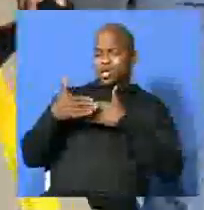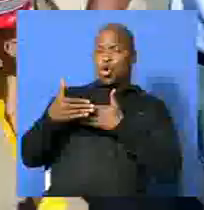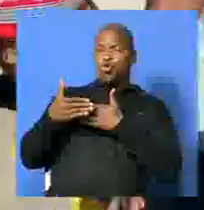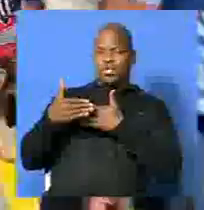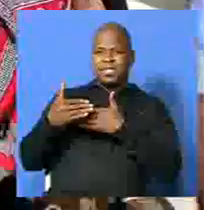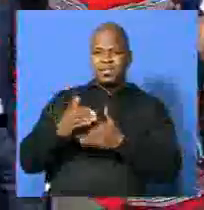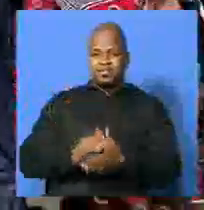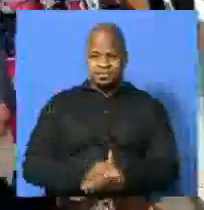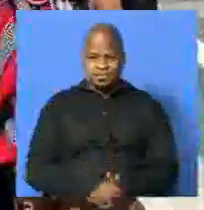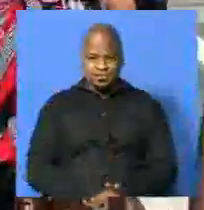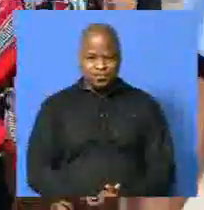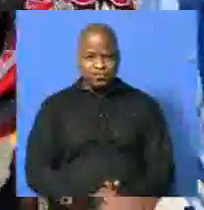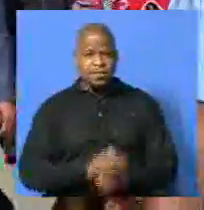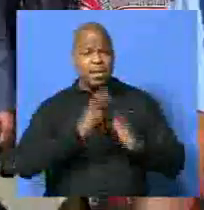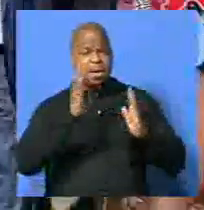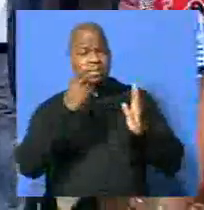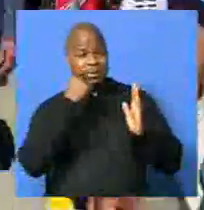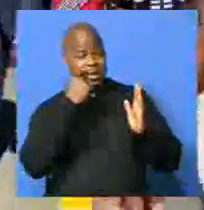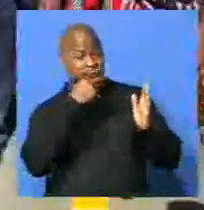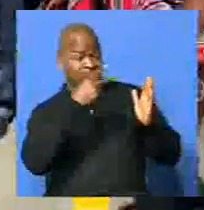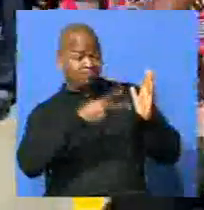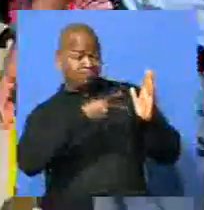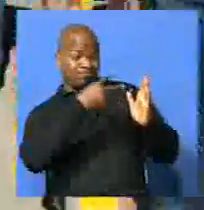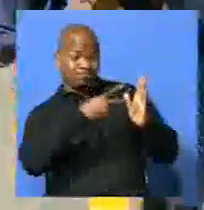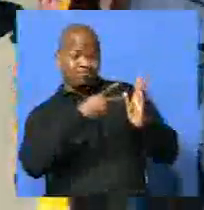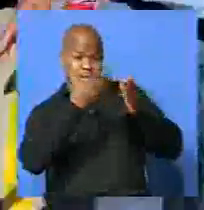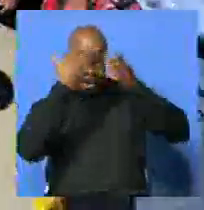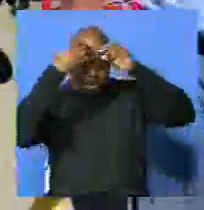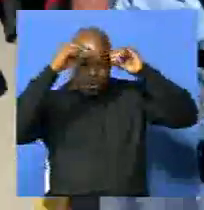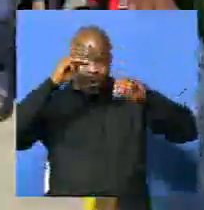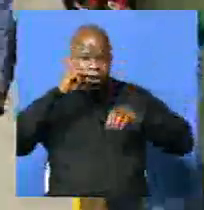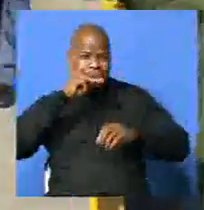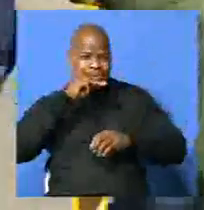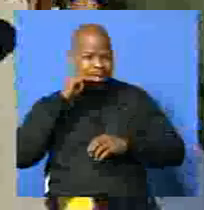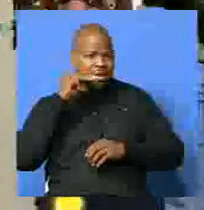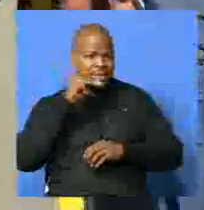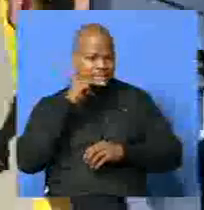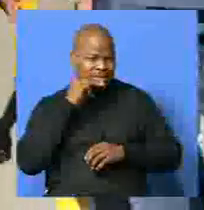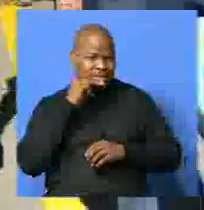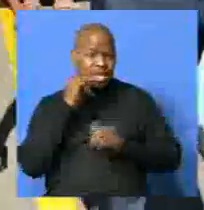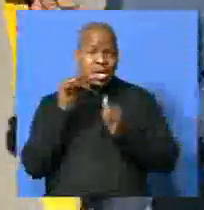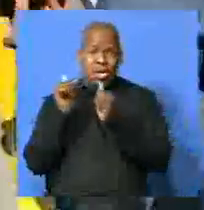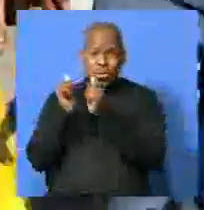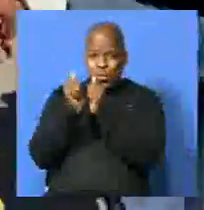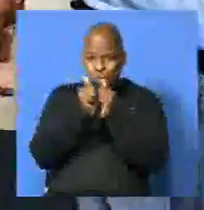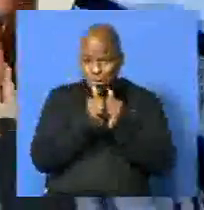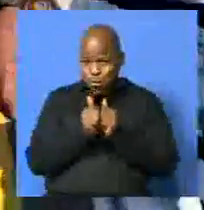ntseng jalo rightso mme ke jaaka o bona jalo mo ditshwantshong tsa gago tautona Dr. Mokgweetsi Eric Masisi a na jalo le